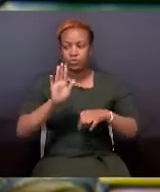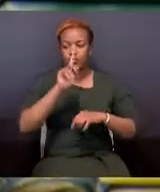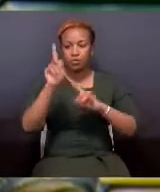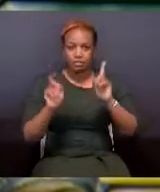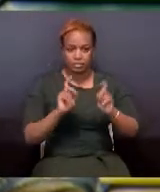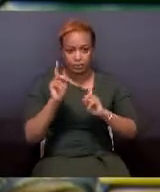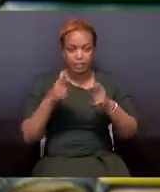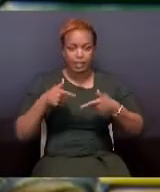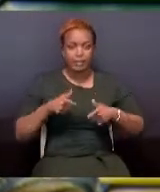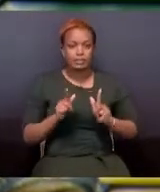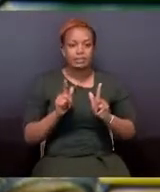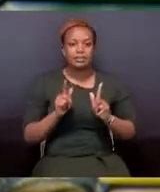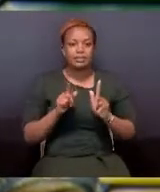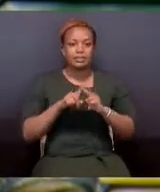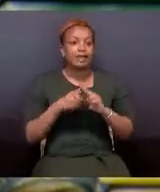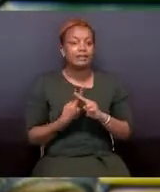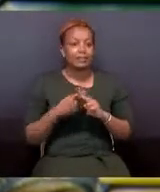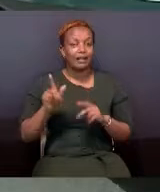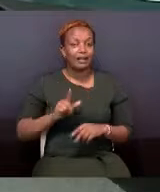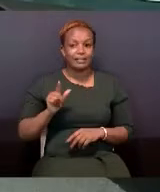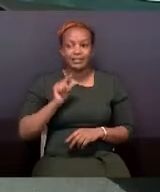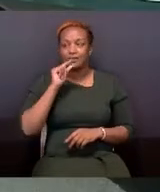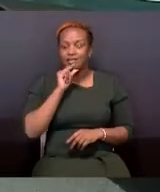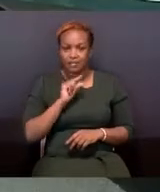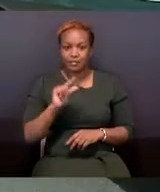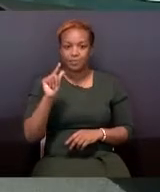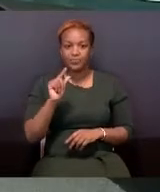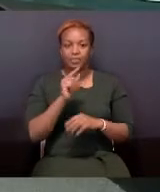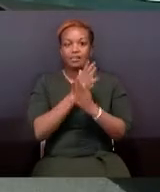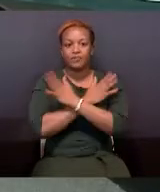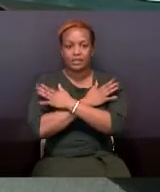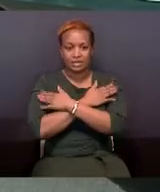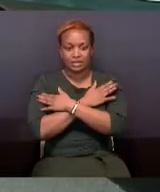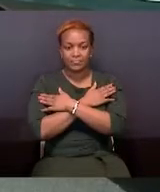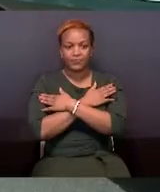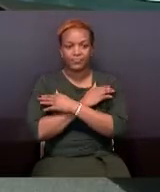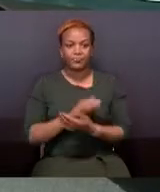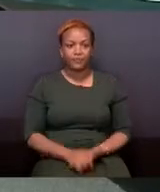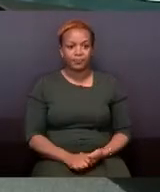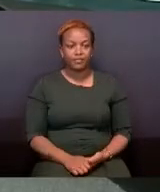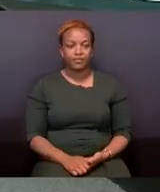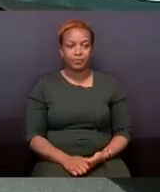So let us open the floor. Ladies and gentlemen, comrades and friends, the floor is yours.